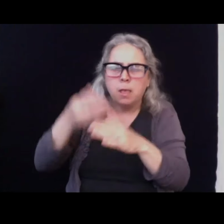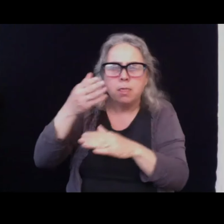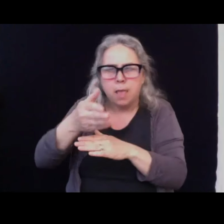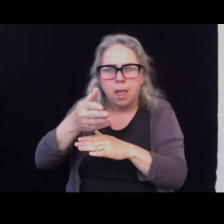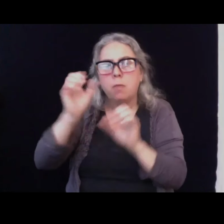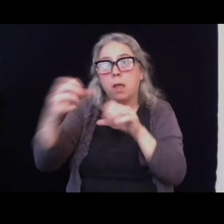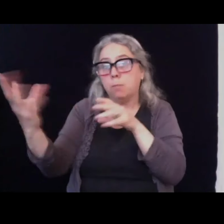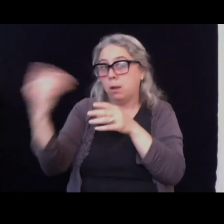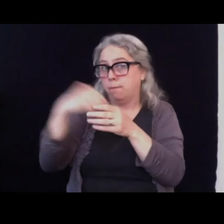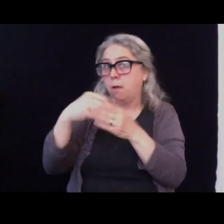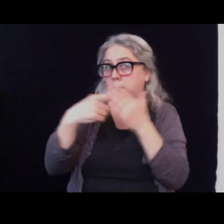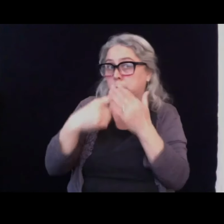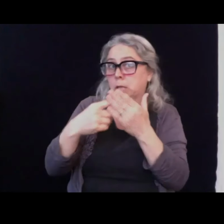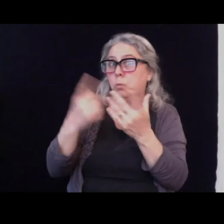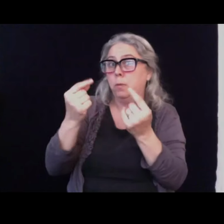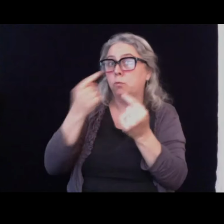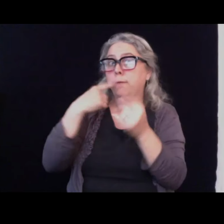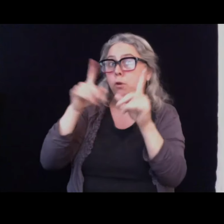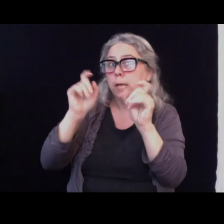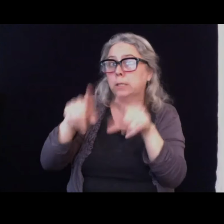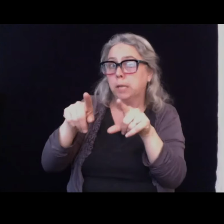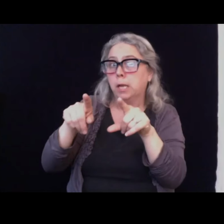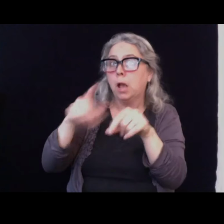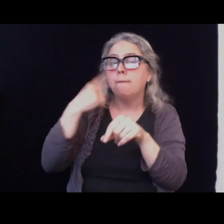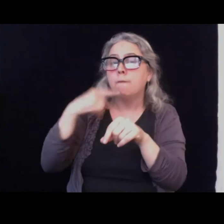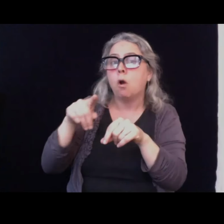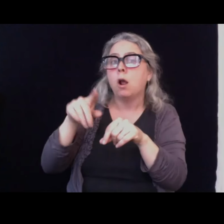of what they're doing for testing for the tribe.